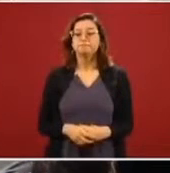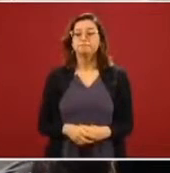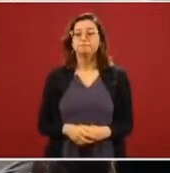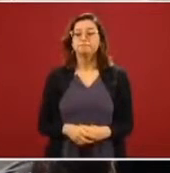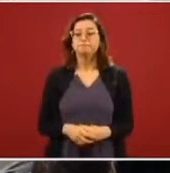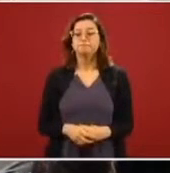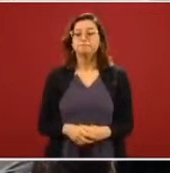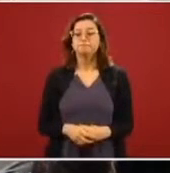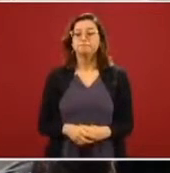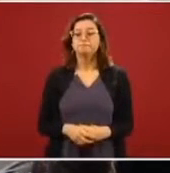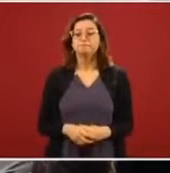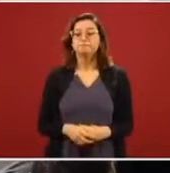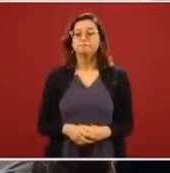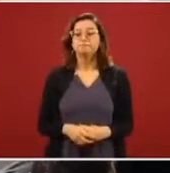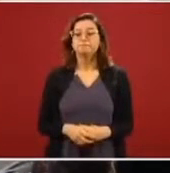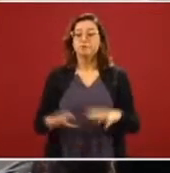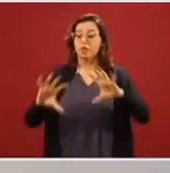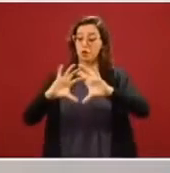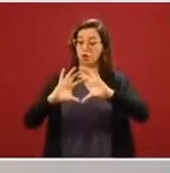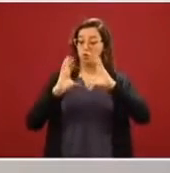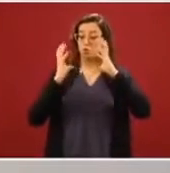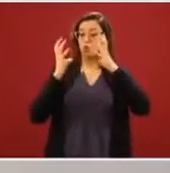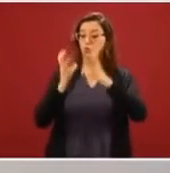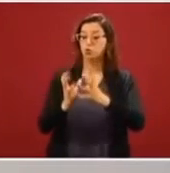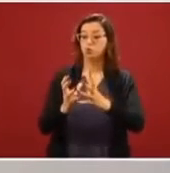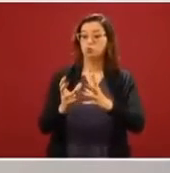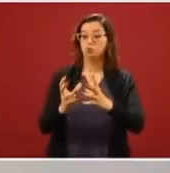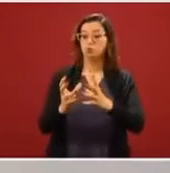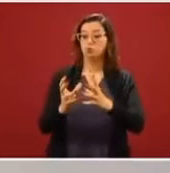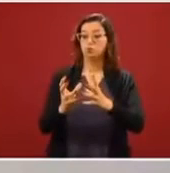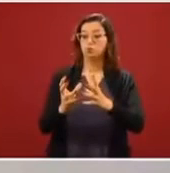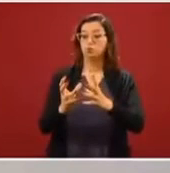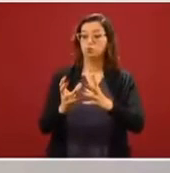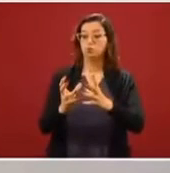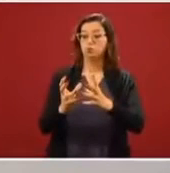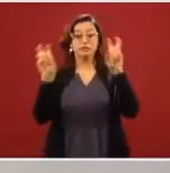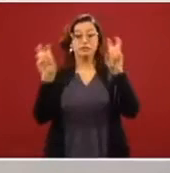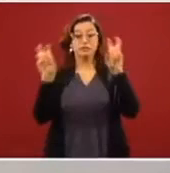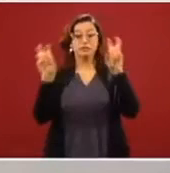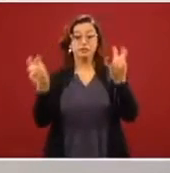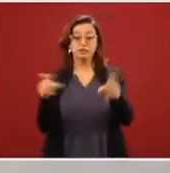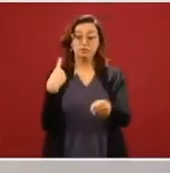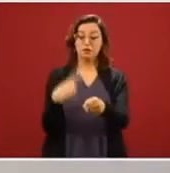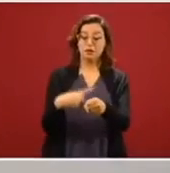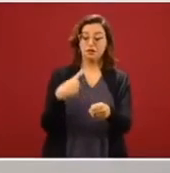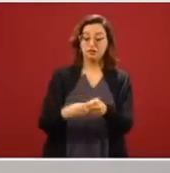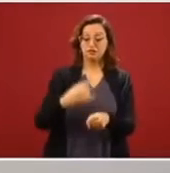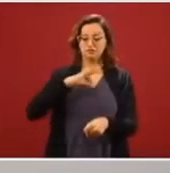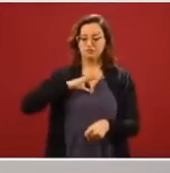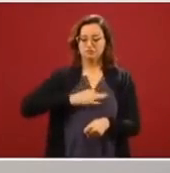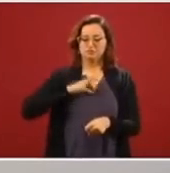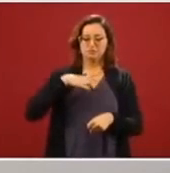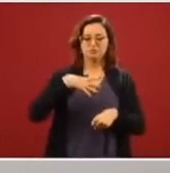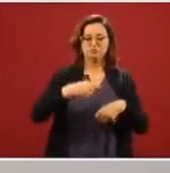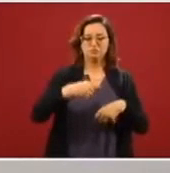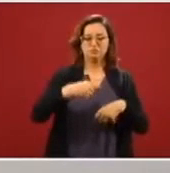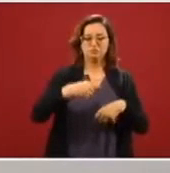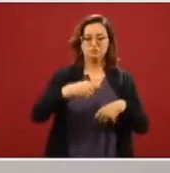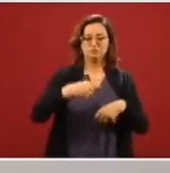epidemics in a massive proportion, colectivo, collectively, empieza a generar gran